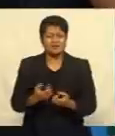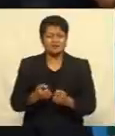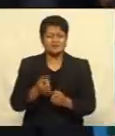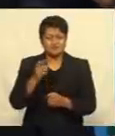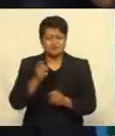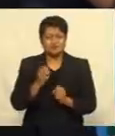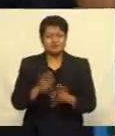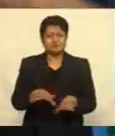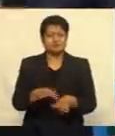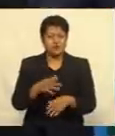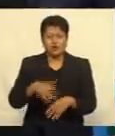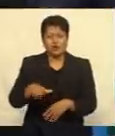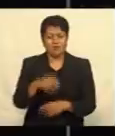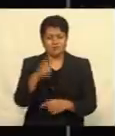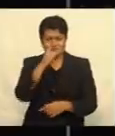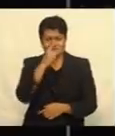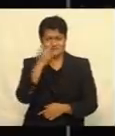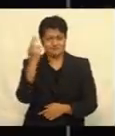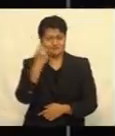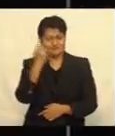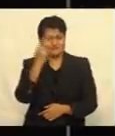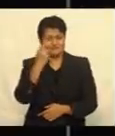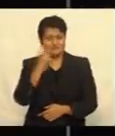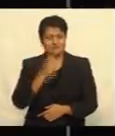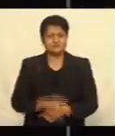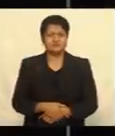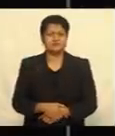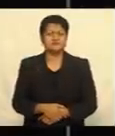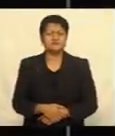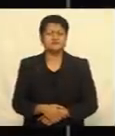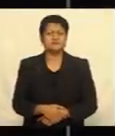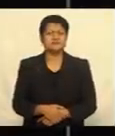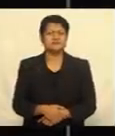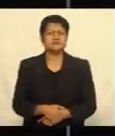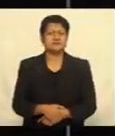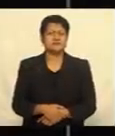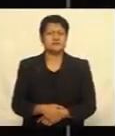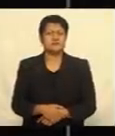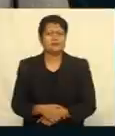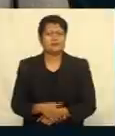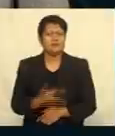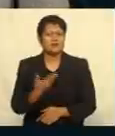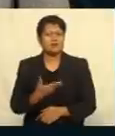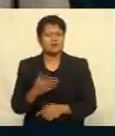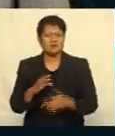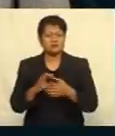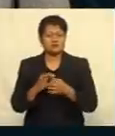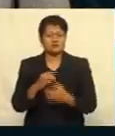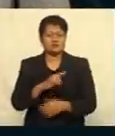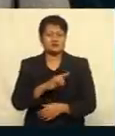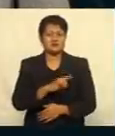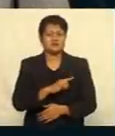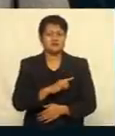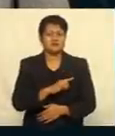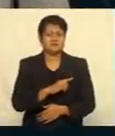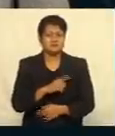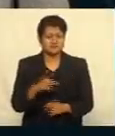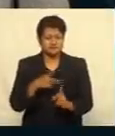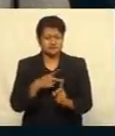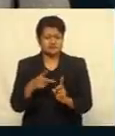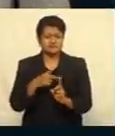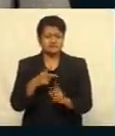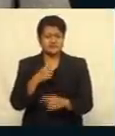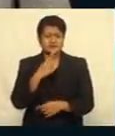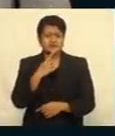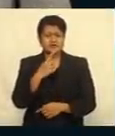Tandulala, FBC News. And Koroy Tandulala joins us live now. Koroy, victimization and stigma related